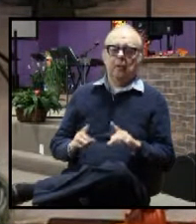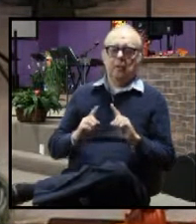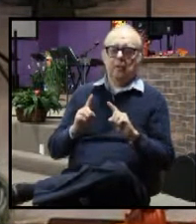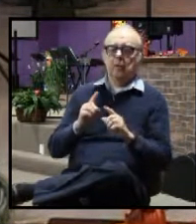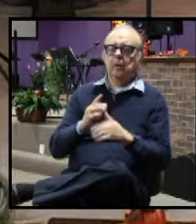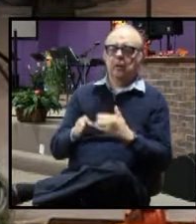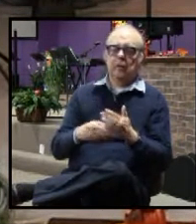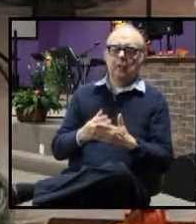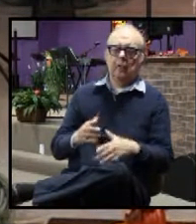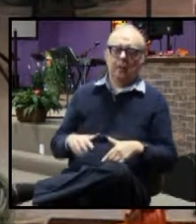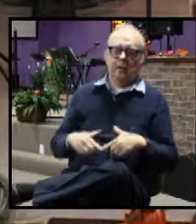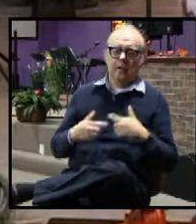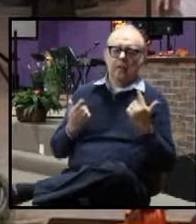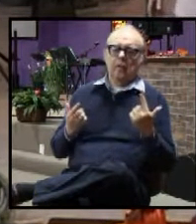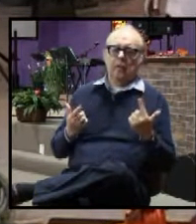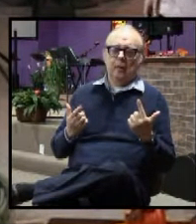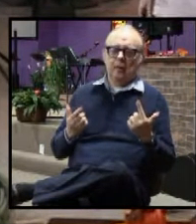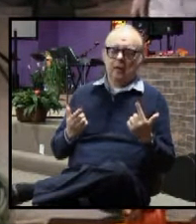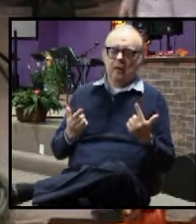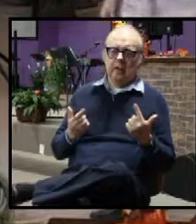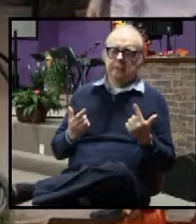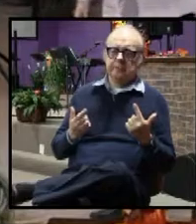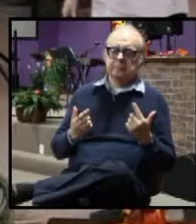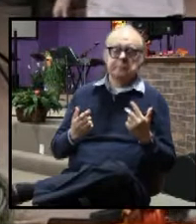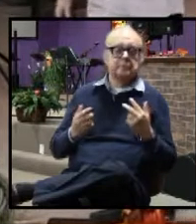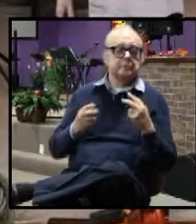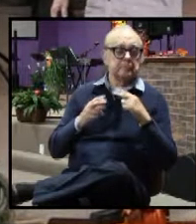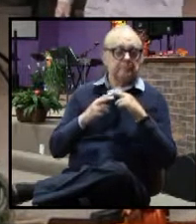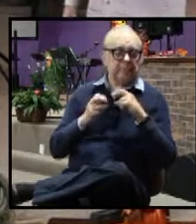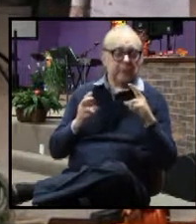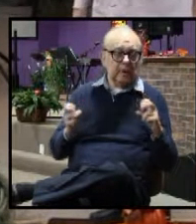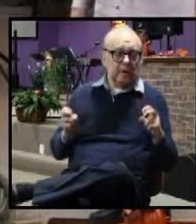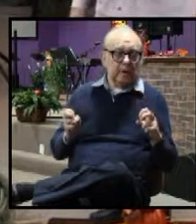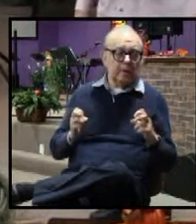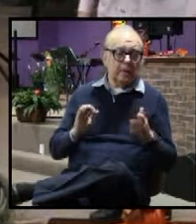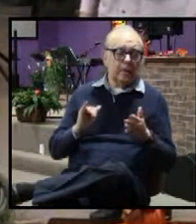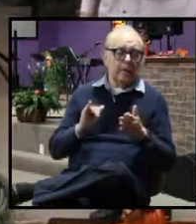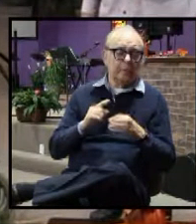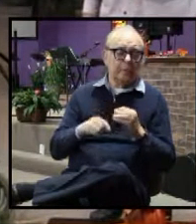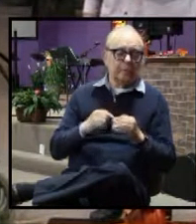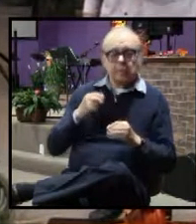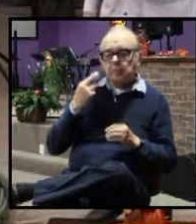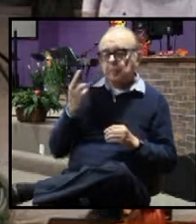is you go through all your life speculating on what your purpose is.